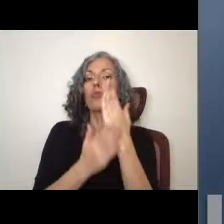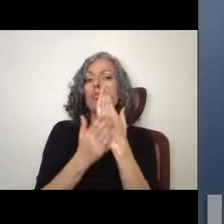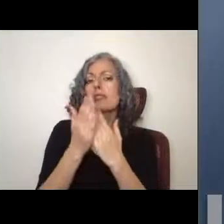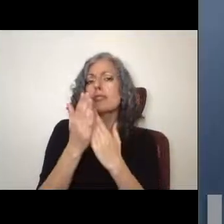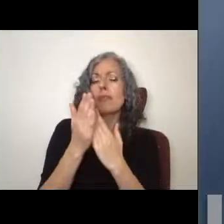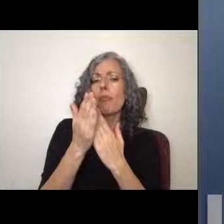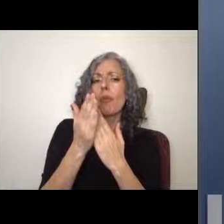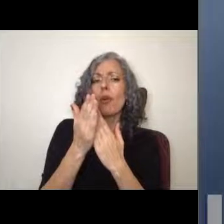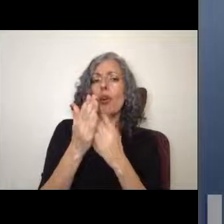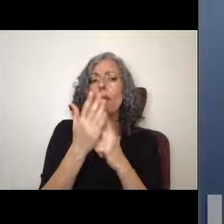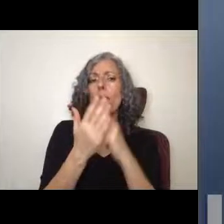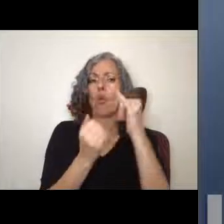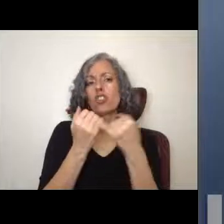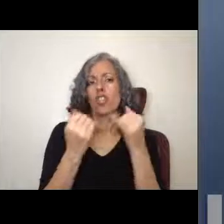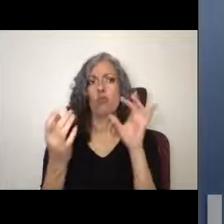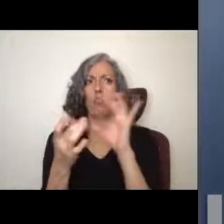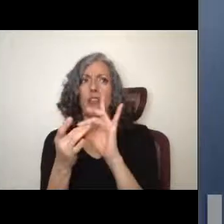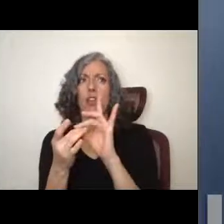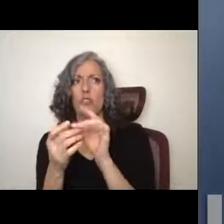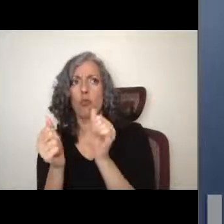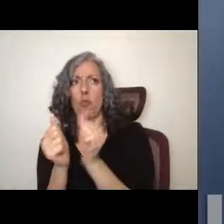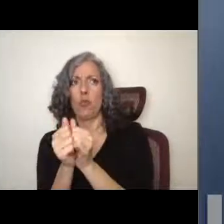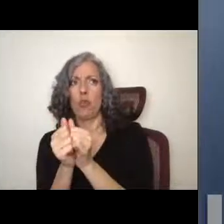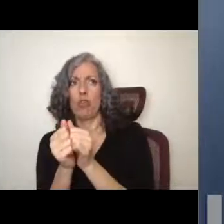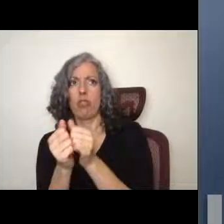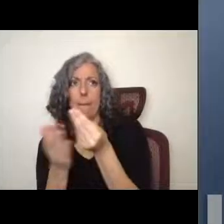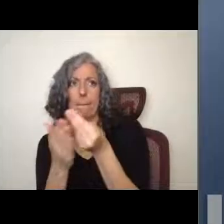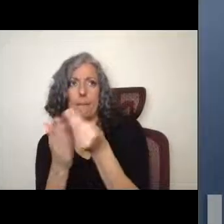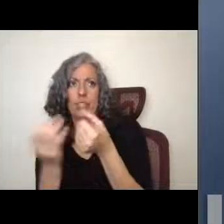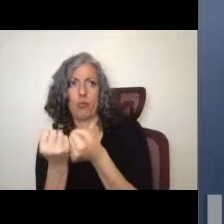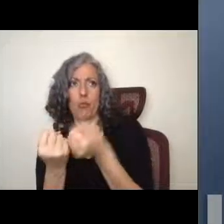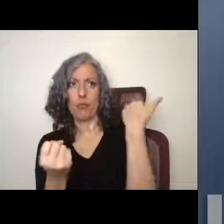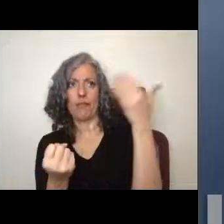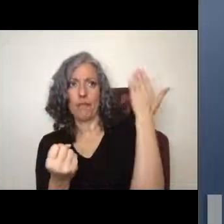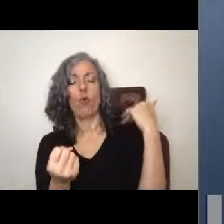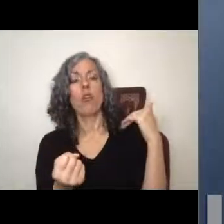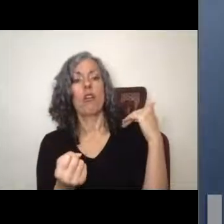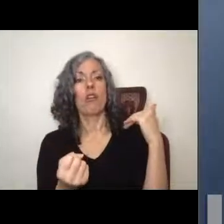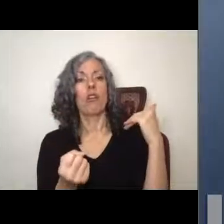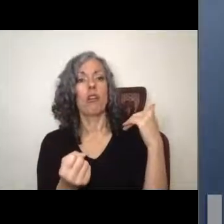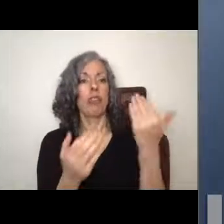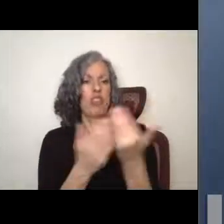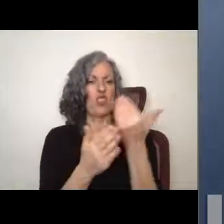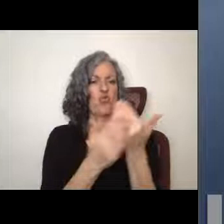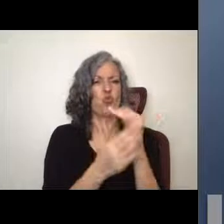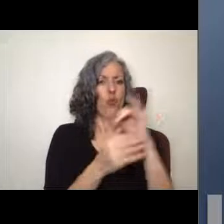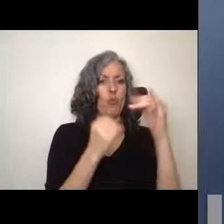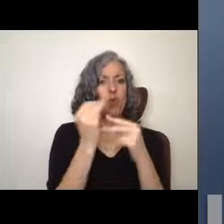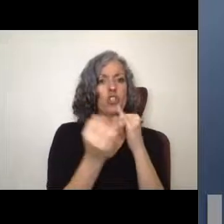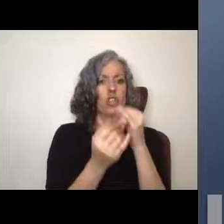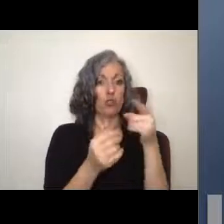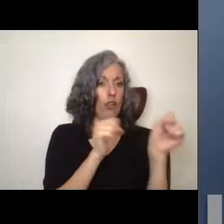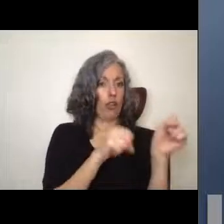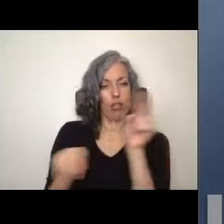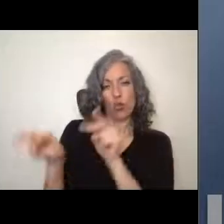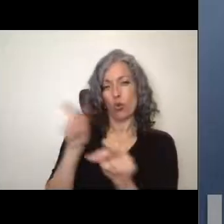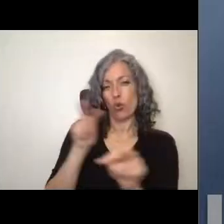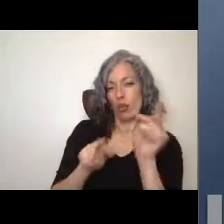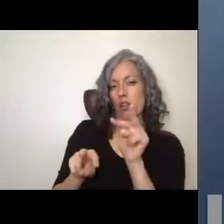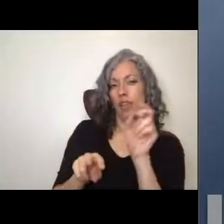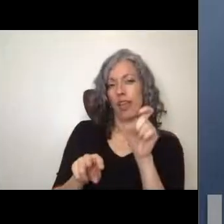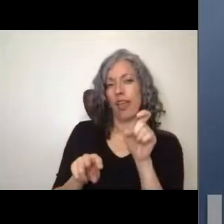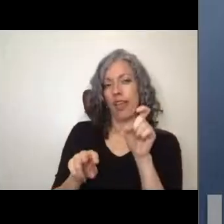a project that we funded previously, we would be considering that a new project that we want to take a look at. It would not just be doing a